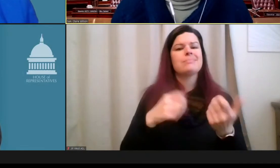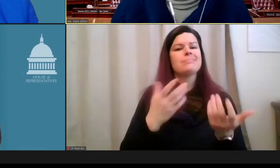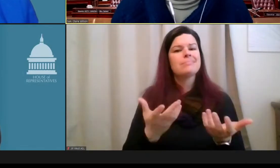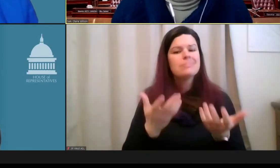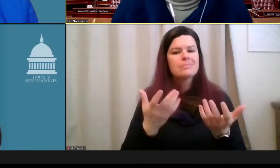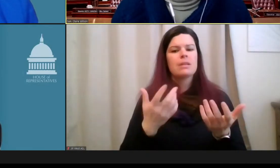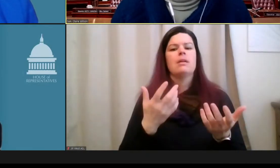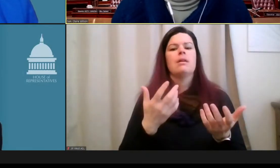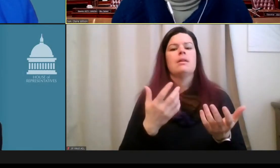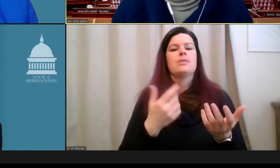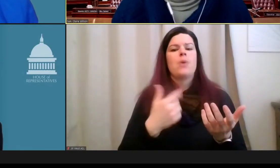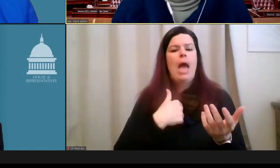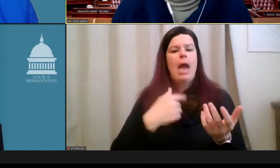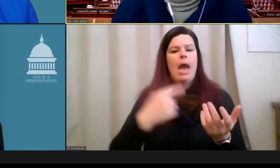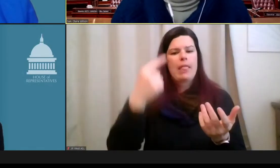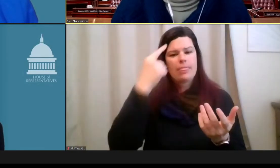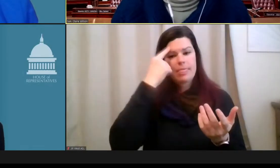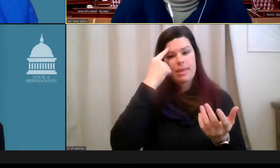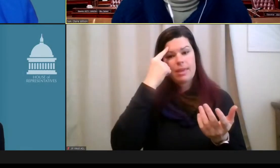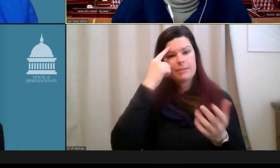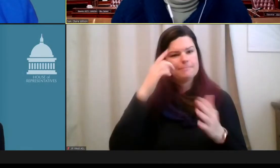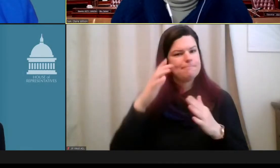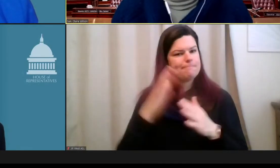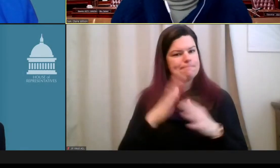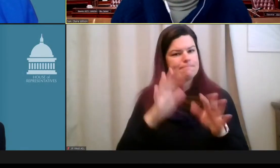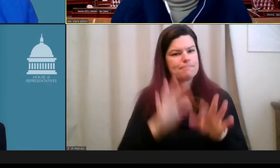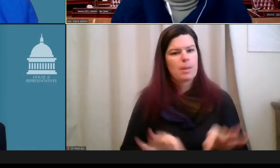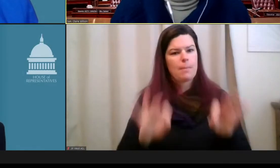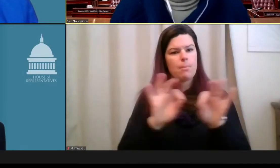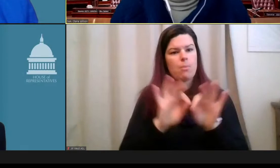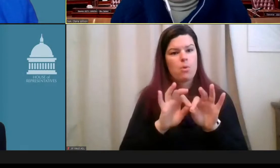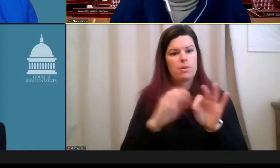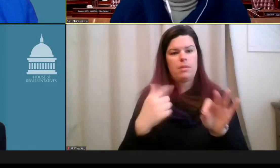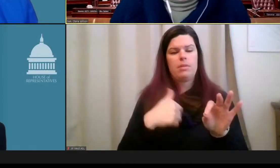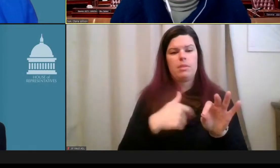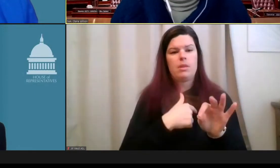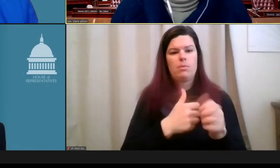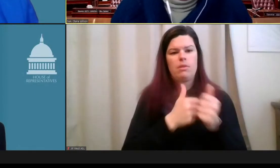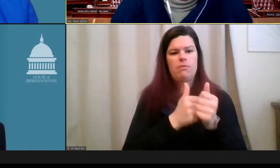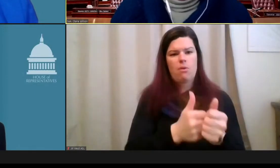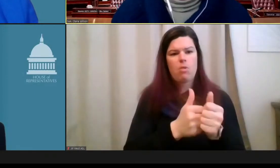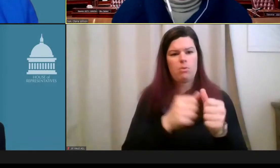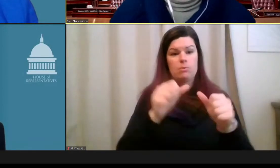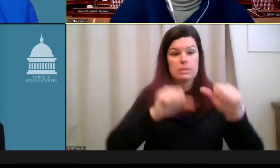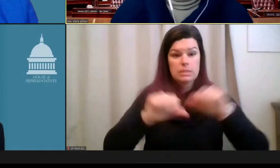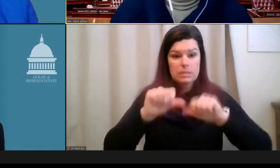think it's critically important that we follow the science and the public health